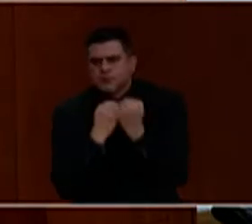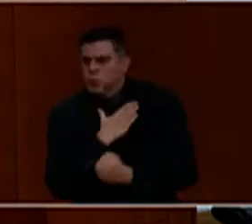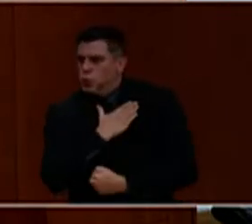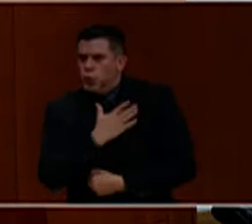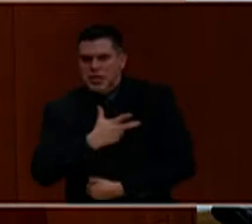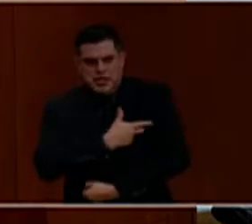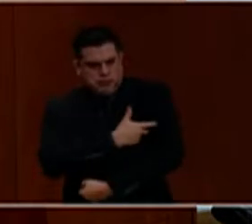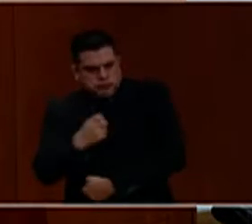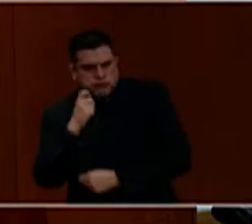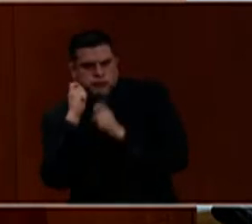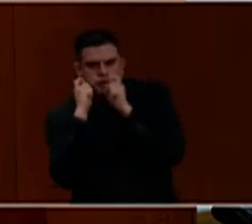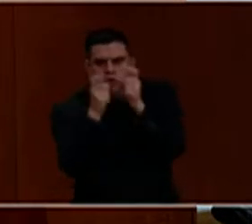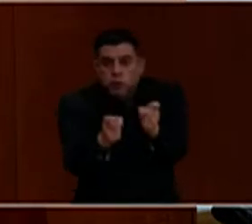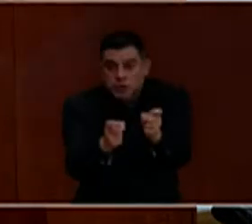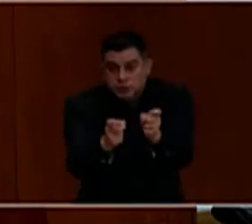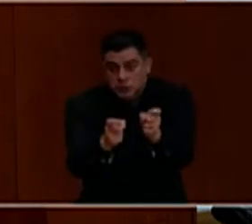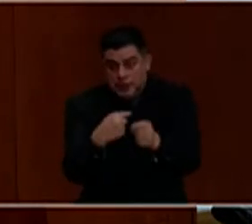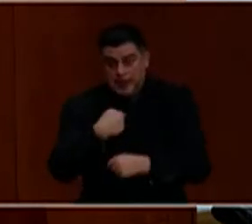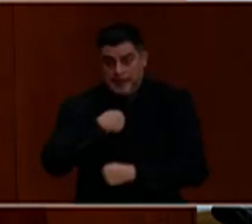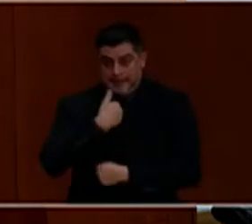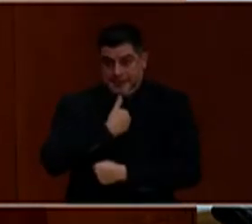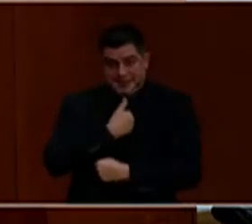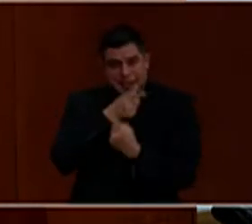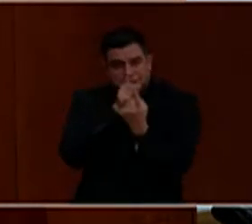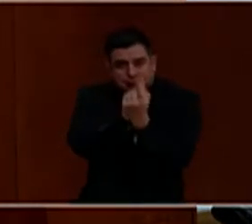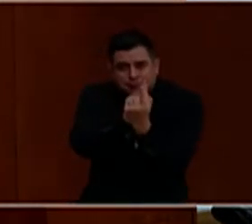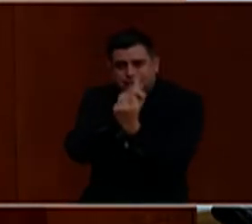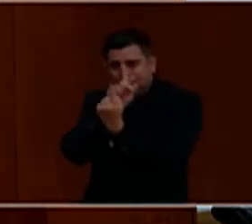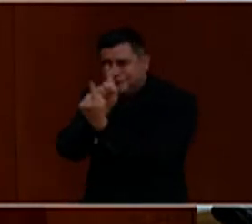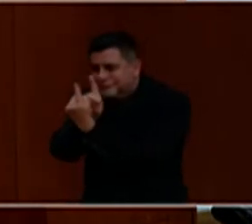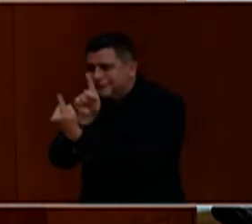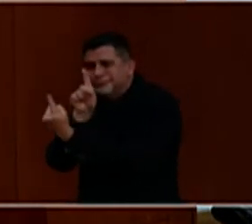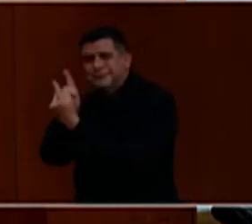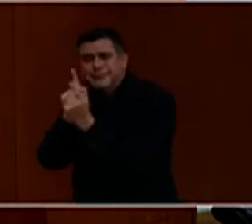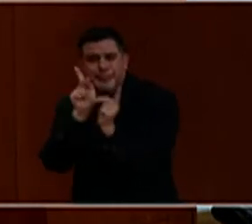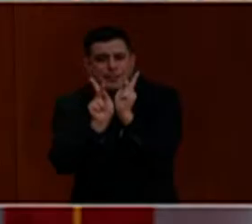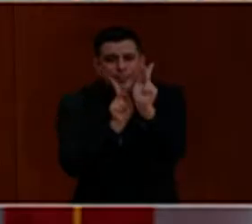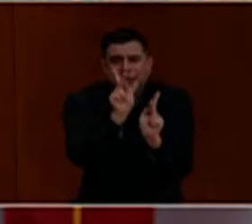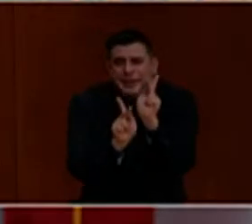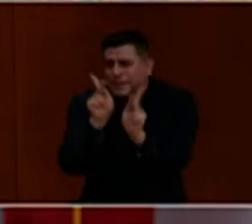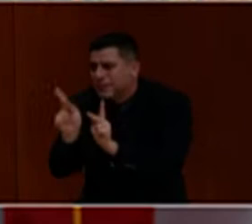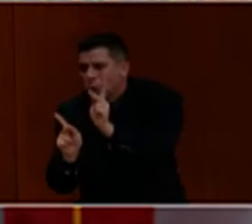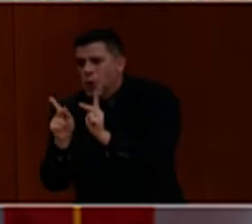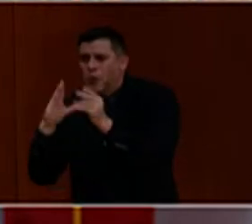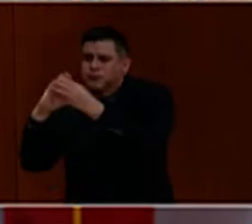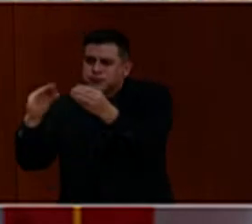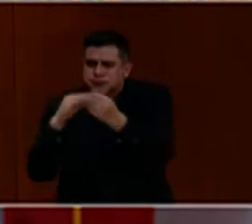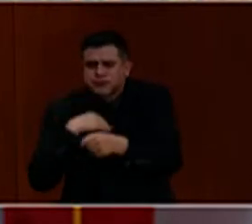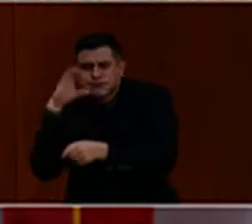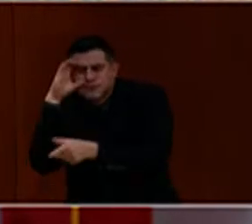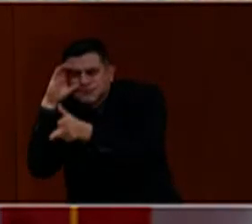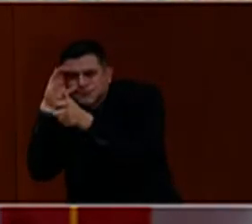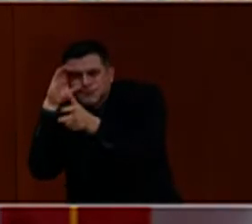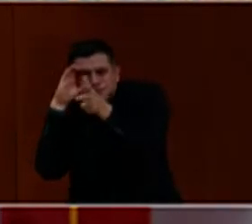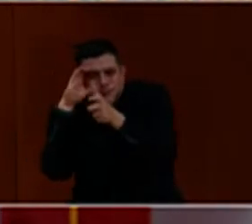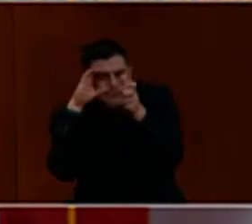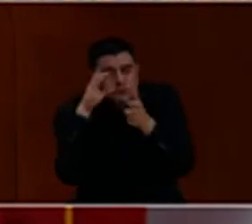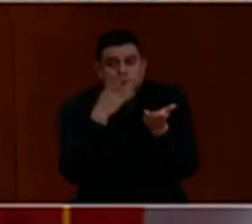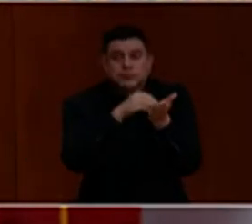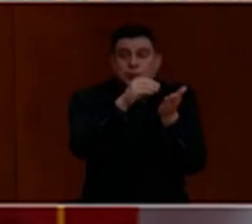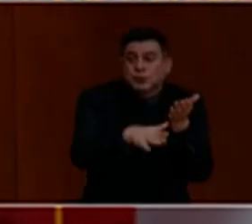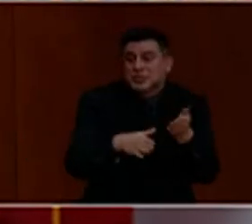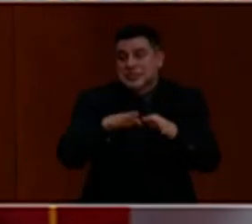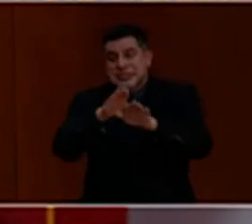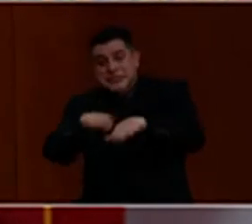distance or speaking with parents of students, you know, a lot of students are very concerned, you know, what does this mean for my future? They're having a hard